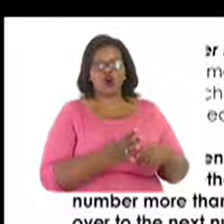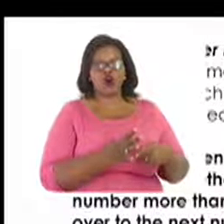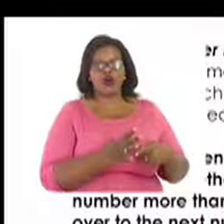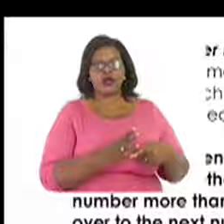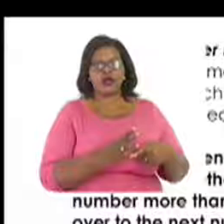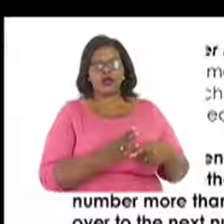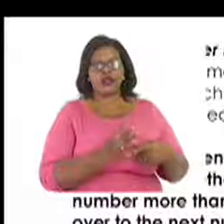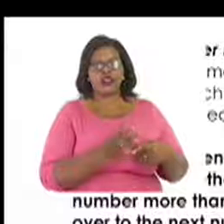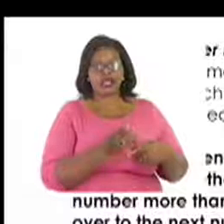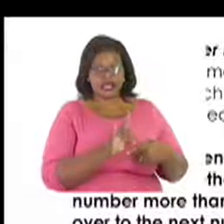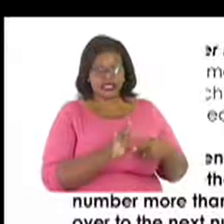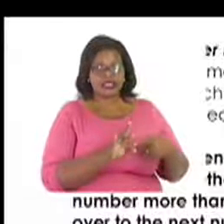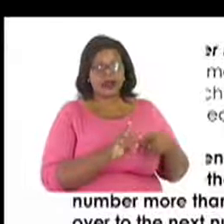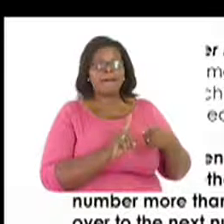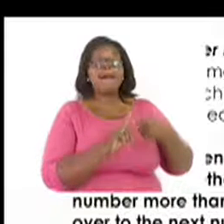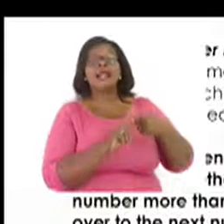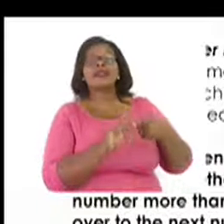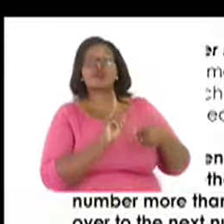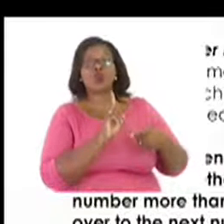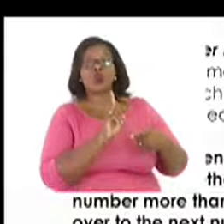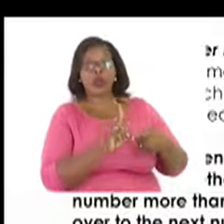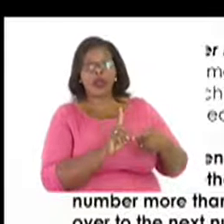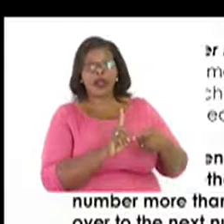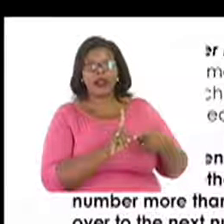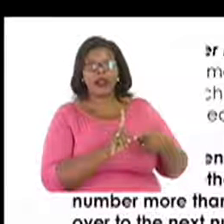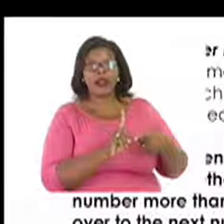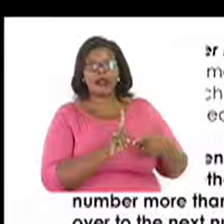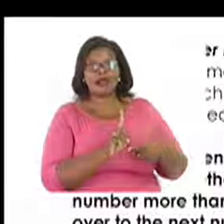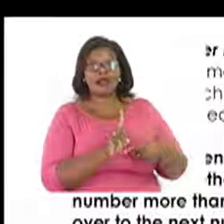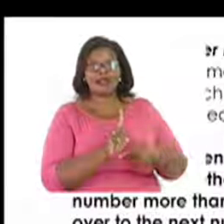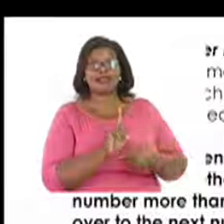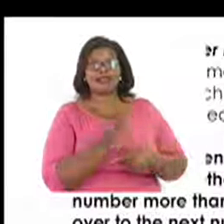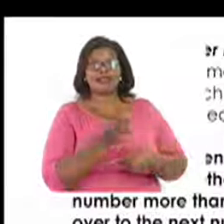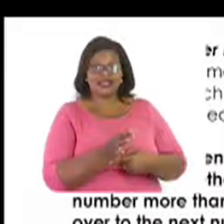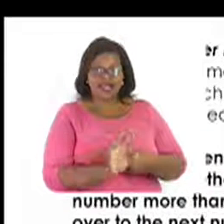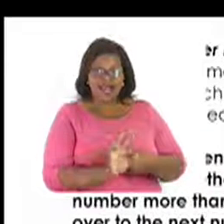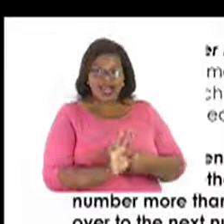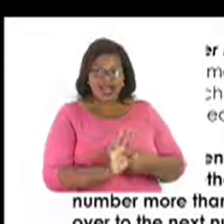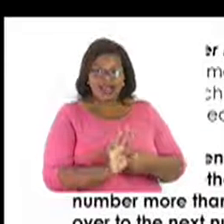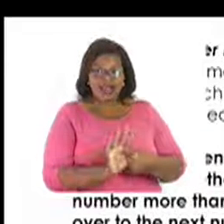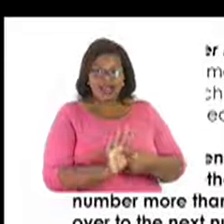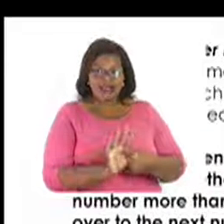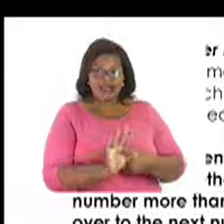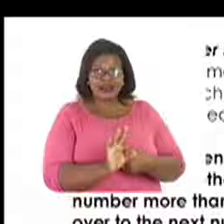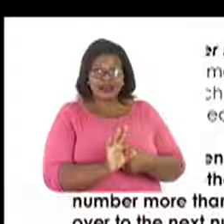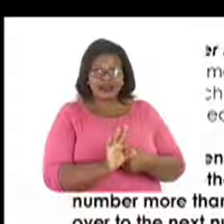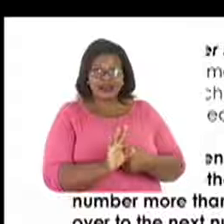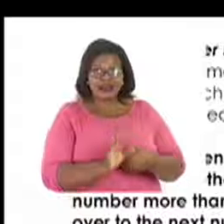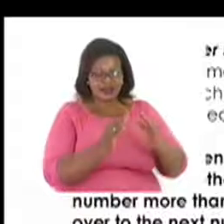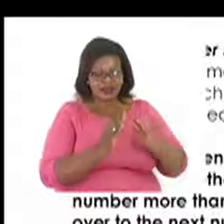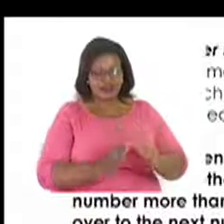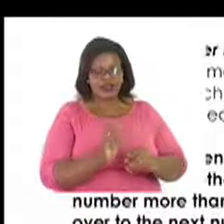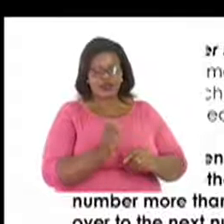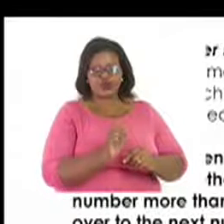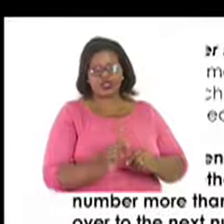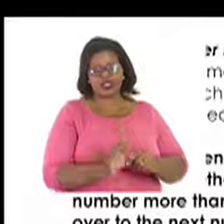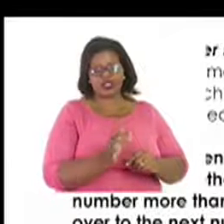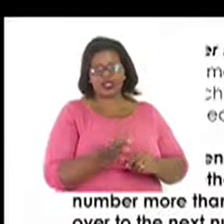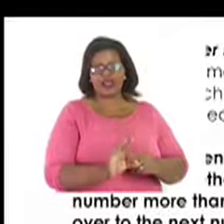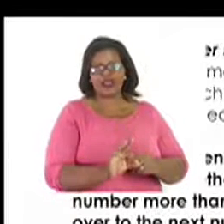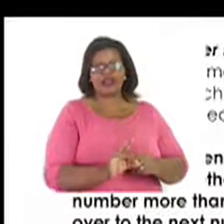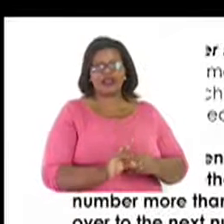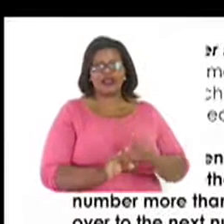8, plus the 1 that was carried over, and that is equal to 9. And then we add